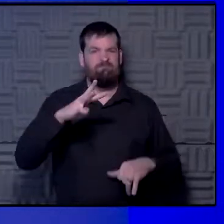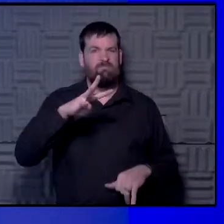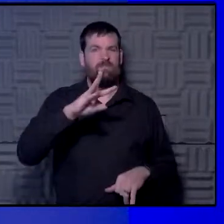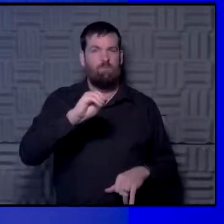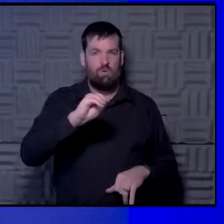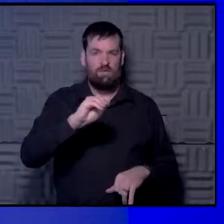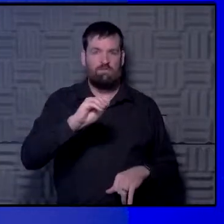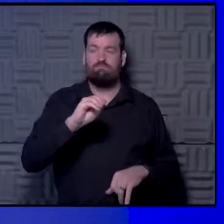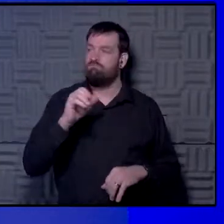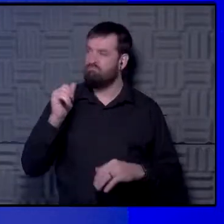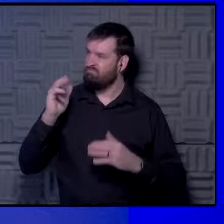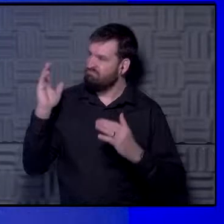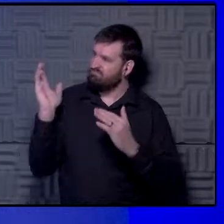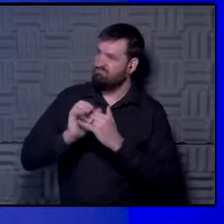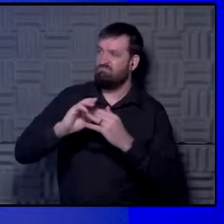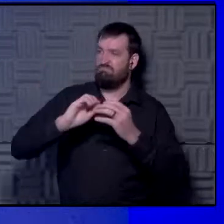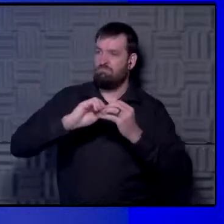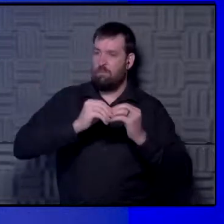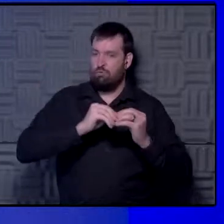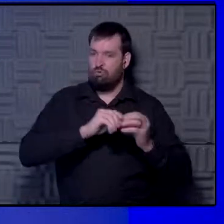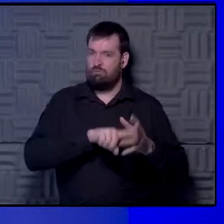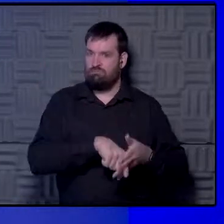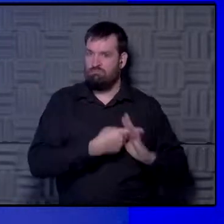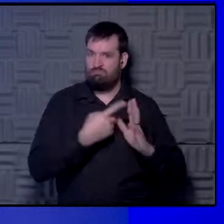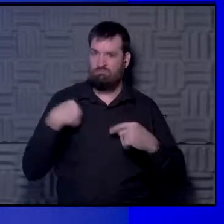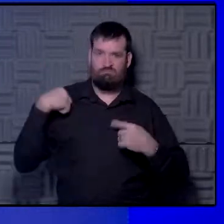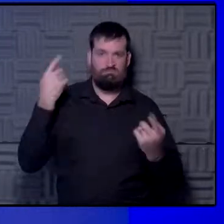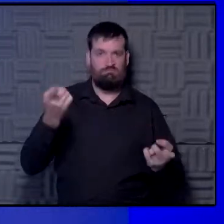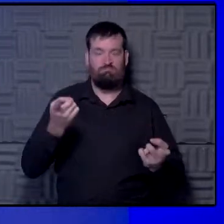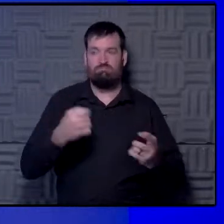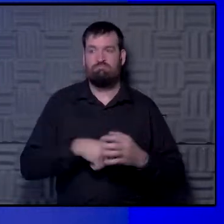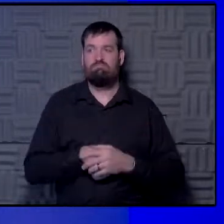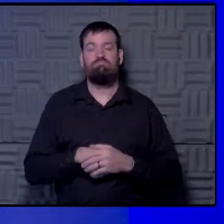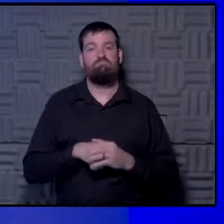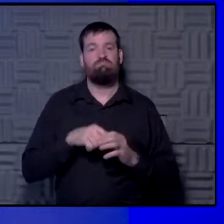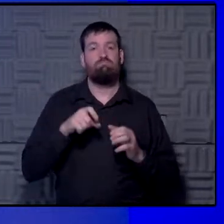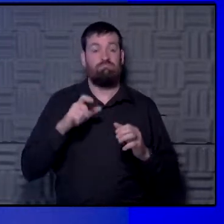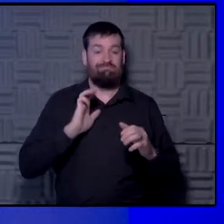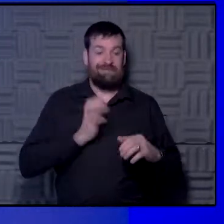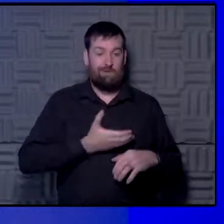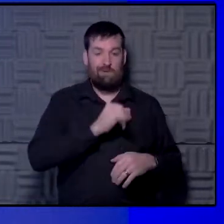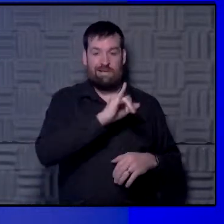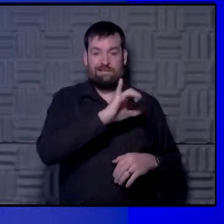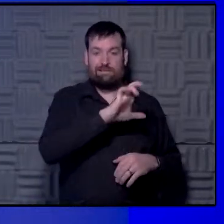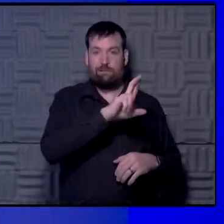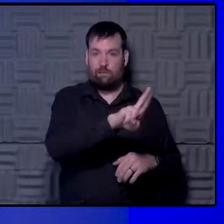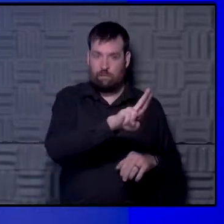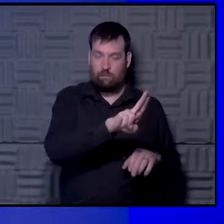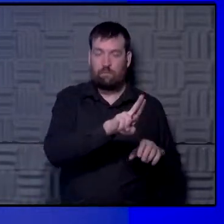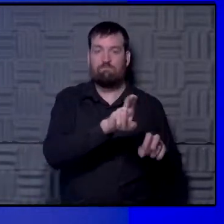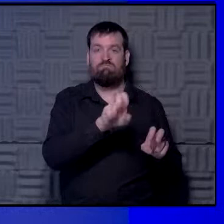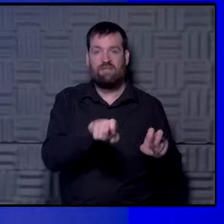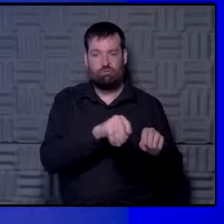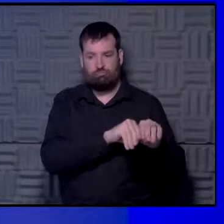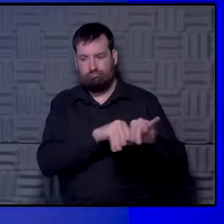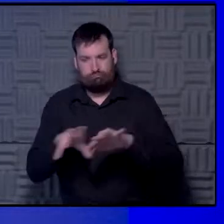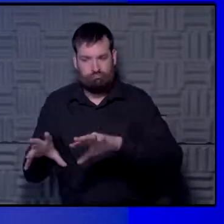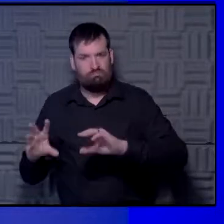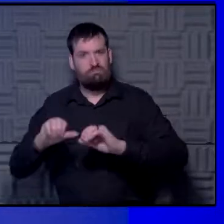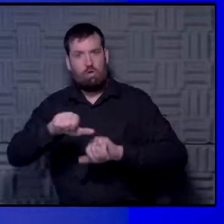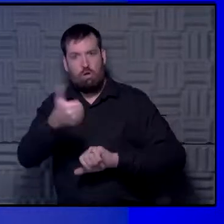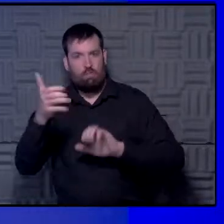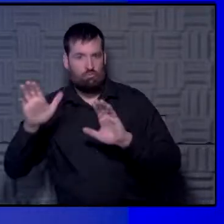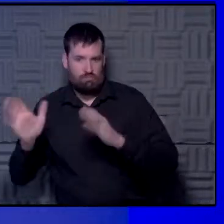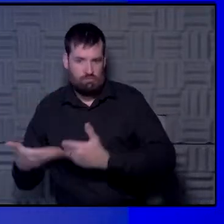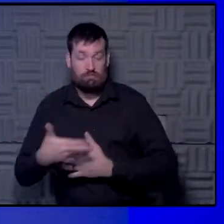the hospital. That's our now. highest number to start a day. Yes, and we've had to overflow our ICU into another ICU. So right now we